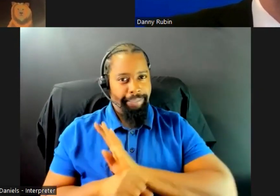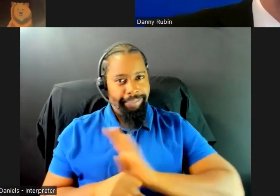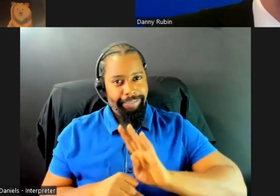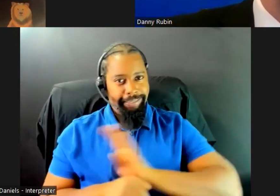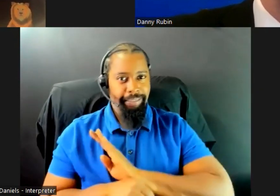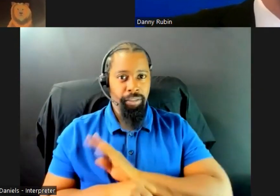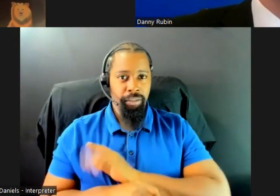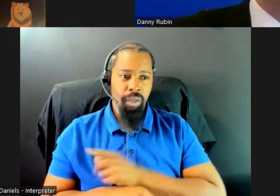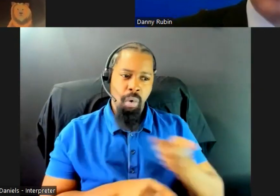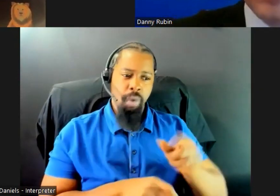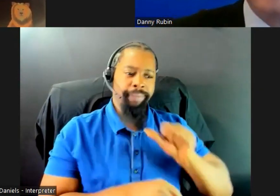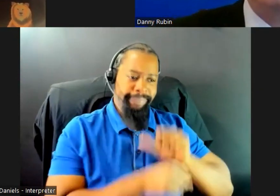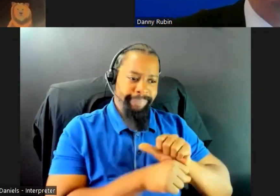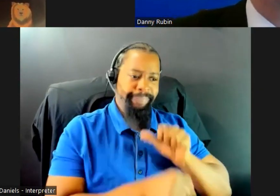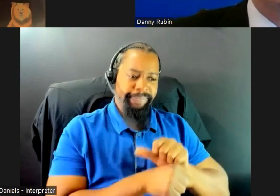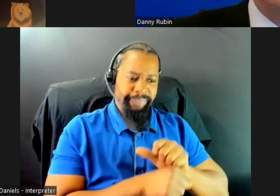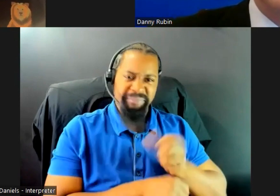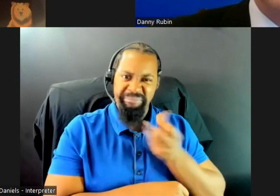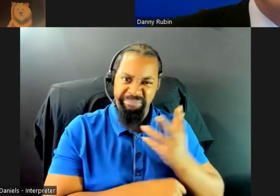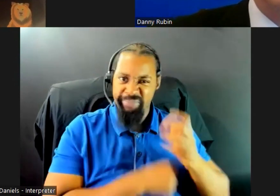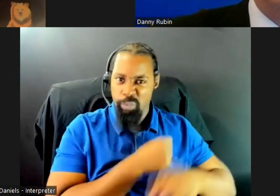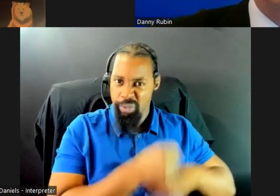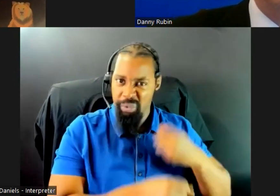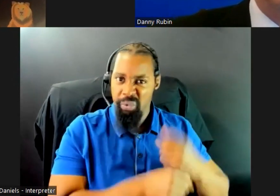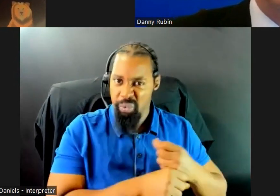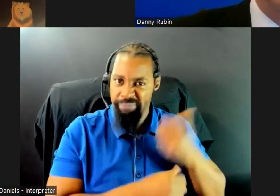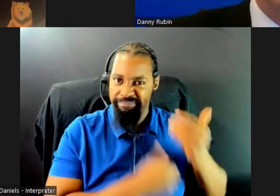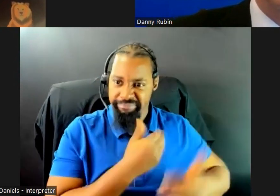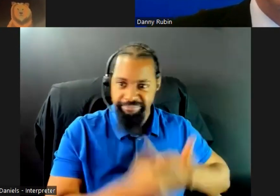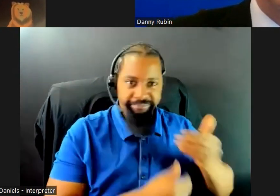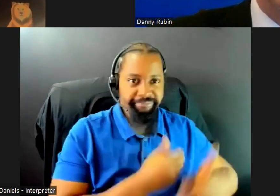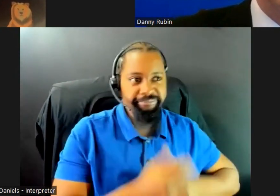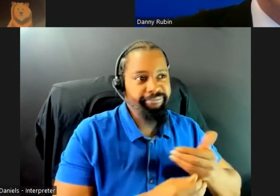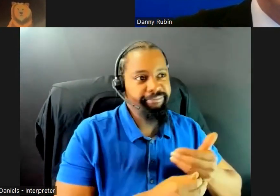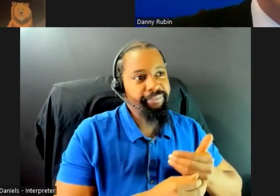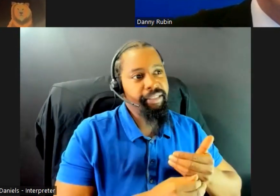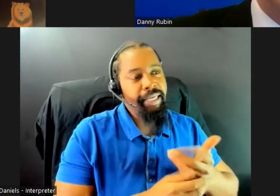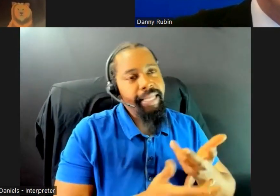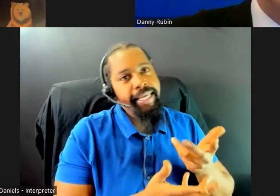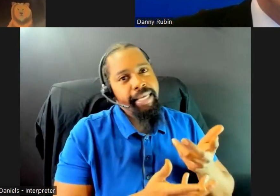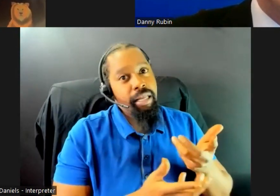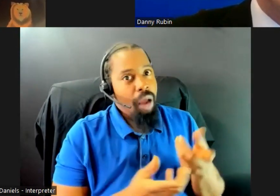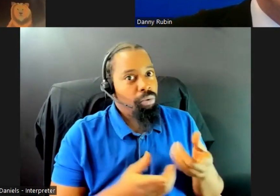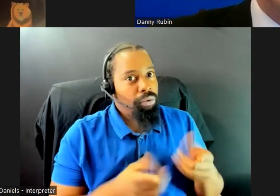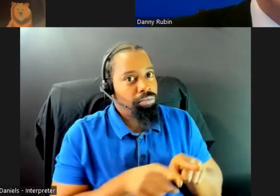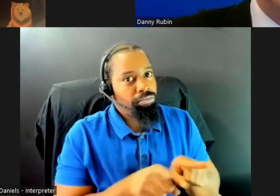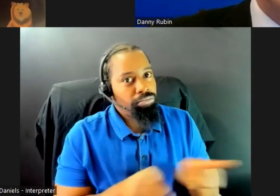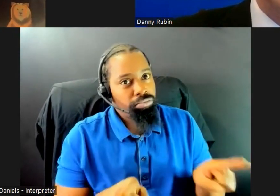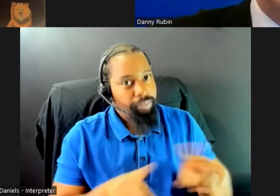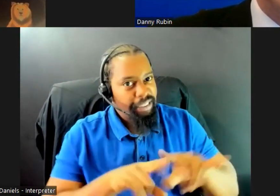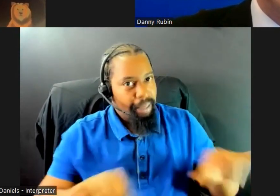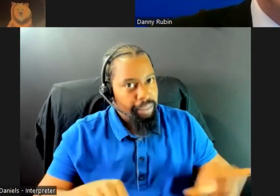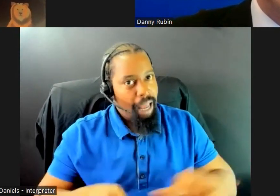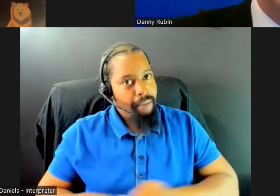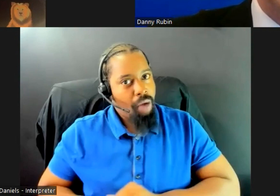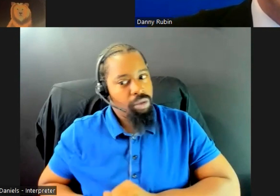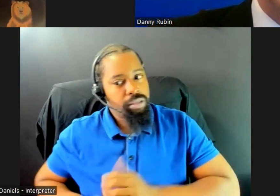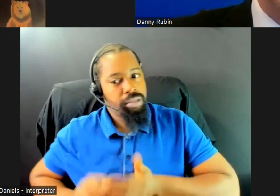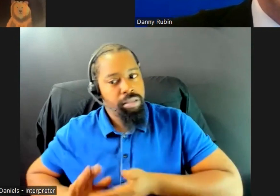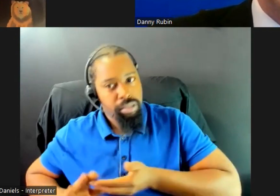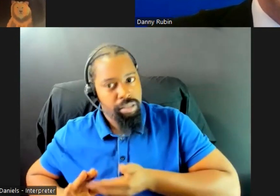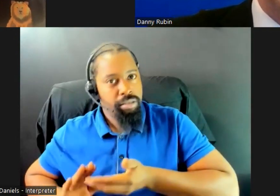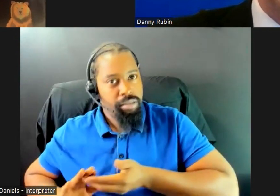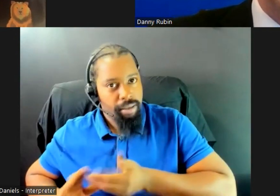a few years and I did a lot of things on my own. I had a ready-to-wear